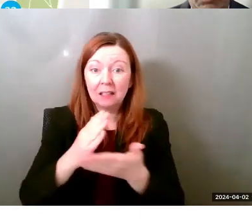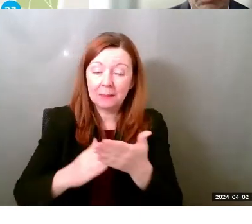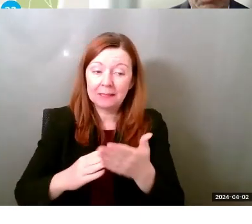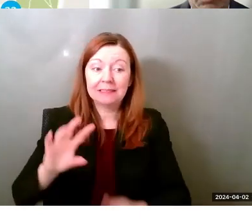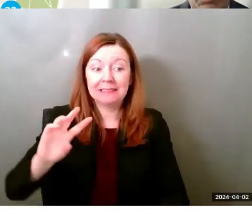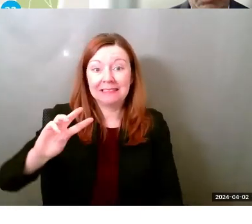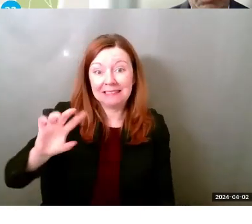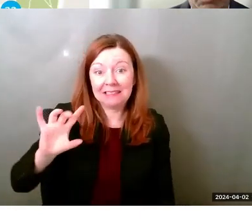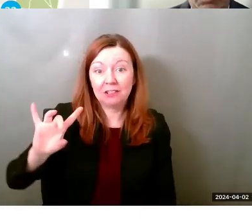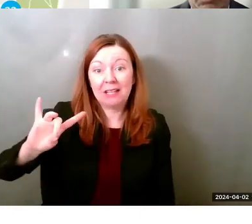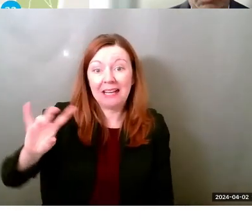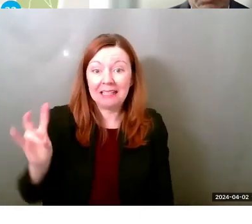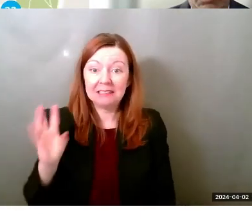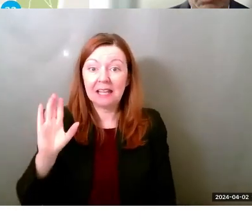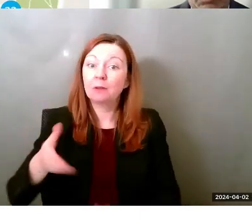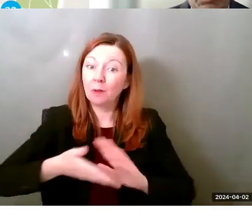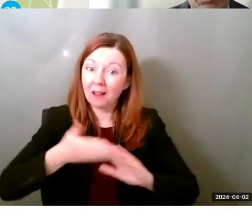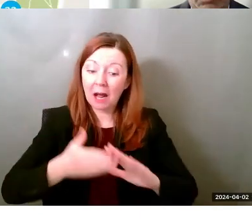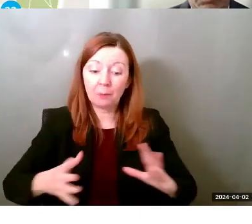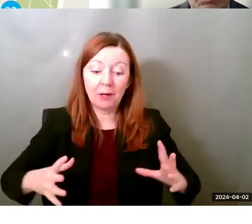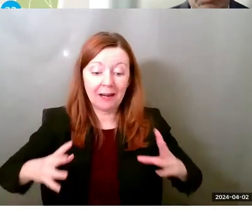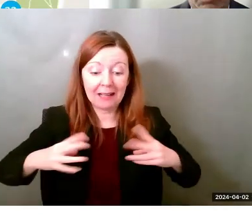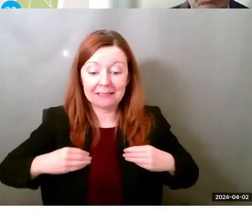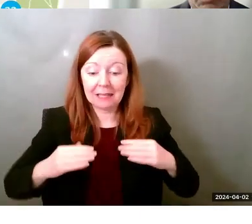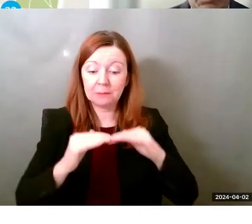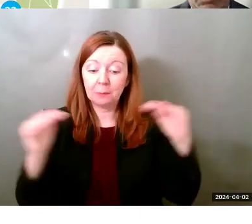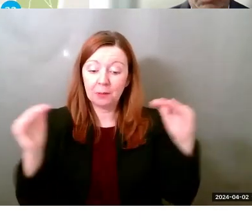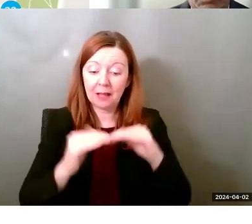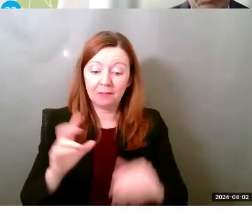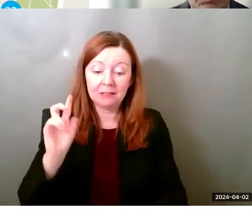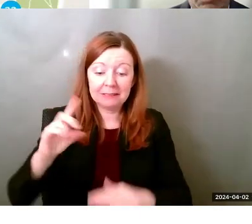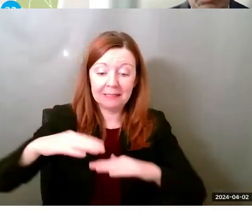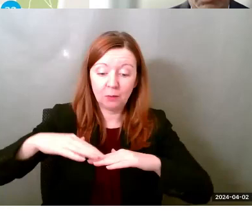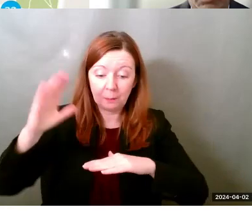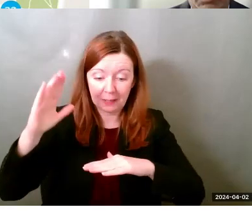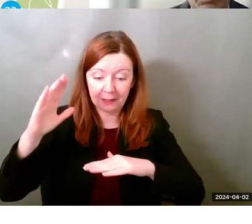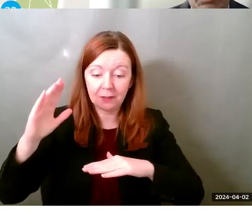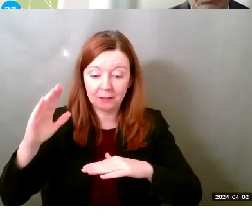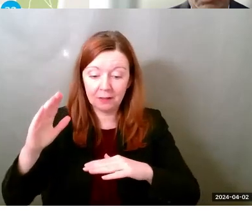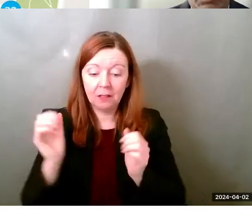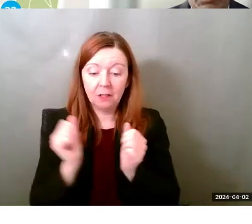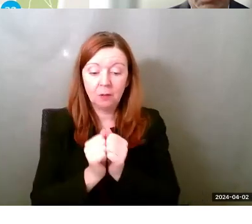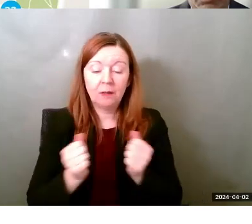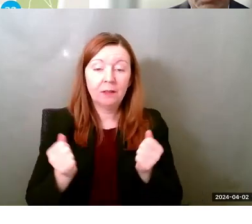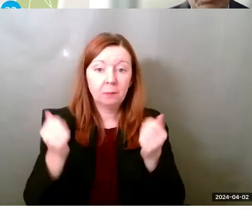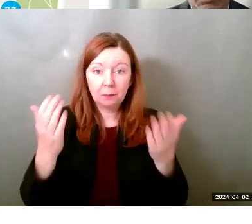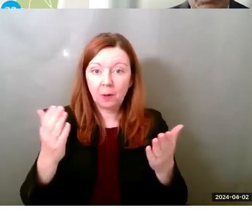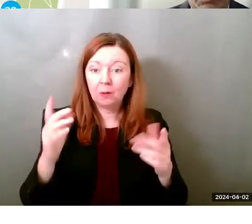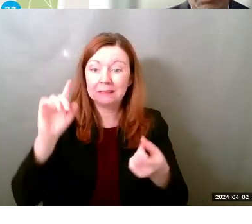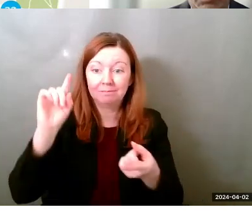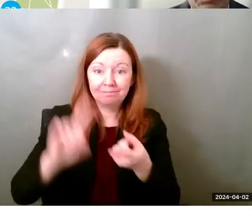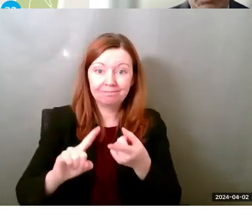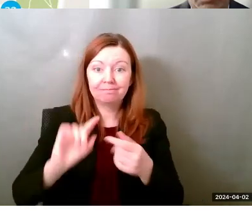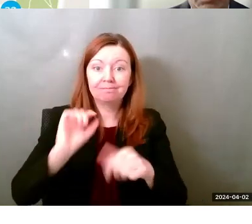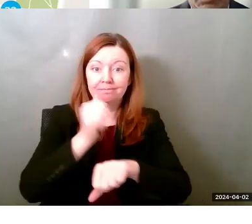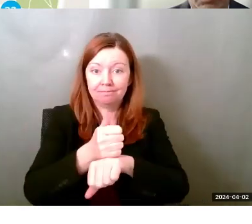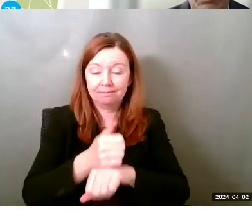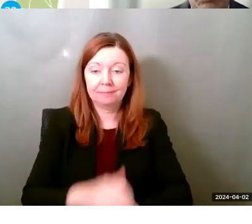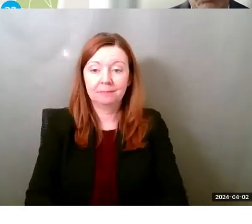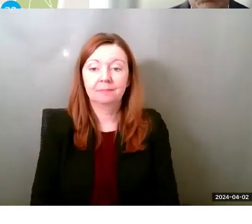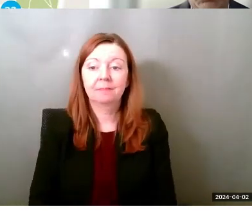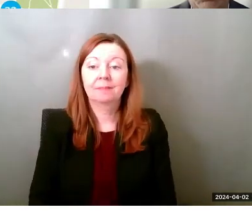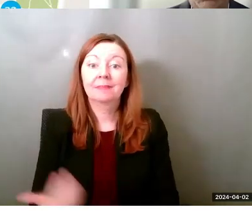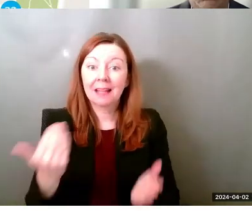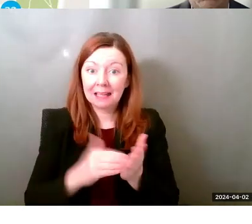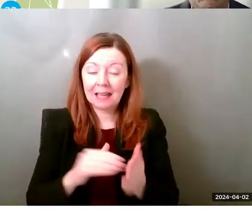687 will operate at an acceptable level of service, D or better, in the future condition with the proposed mitigation measures implemented.